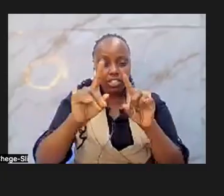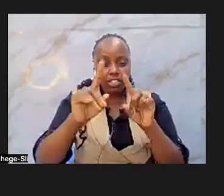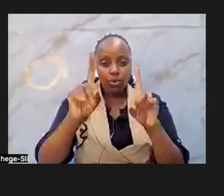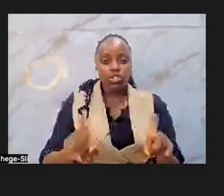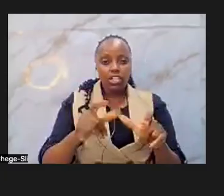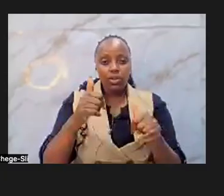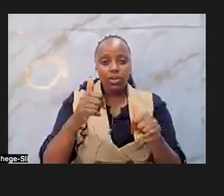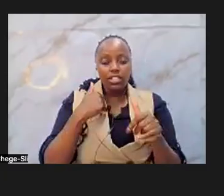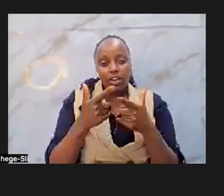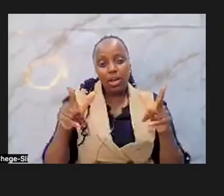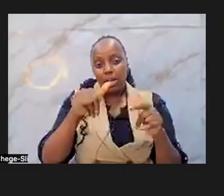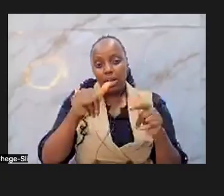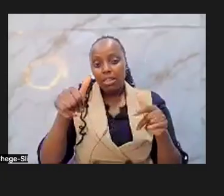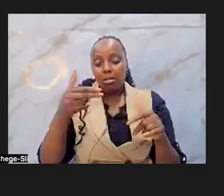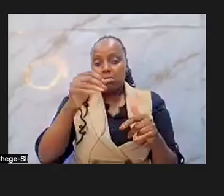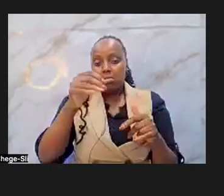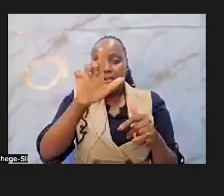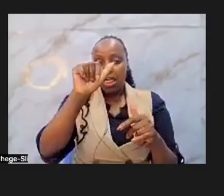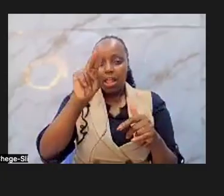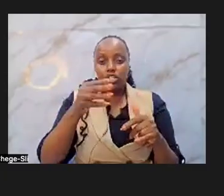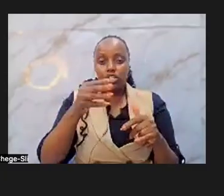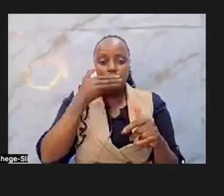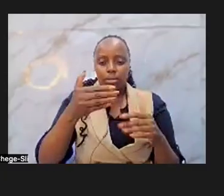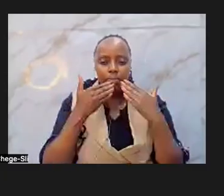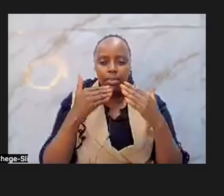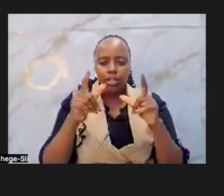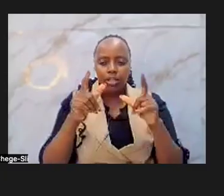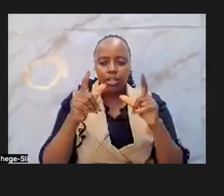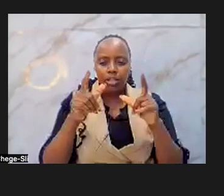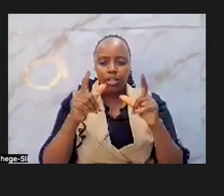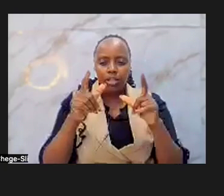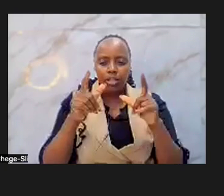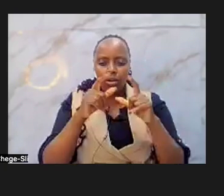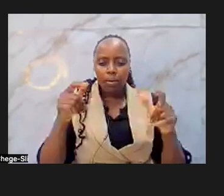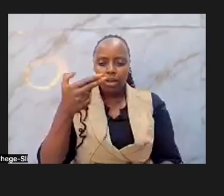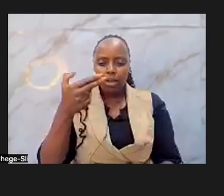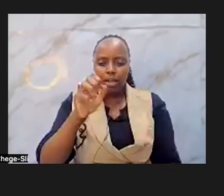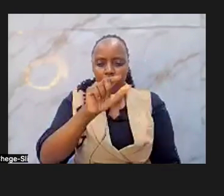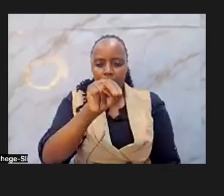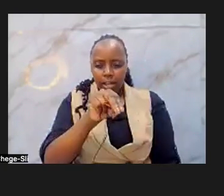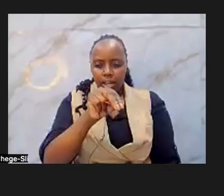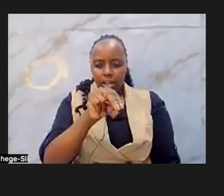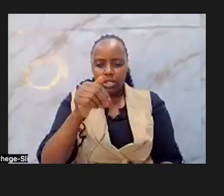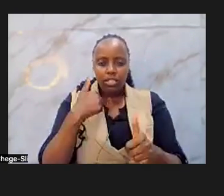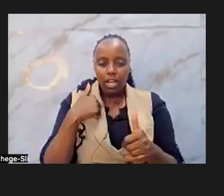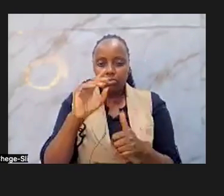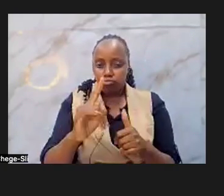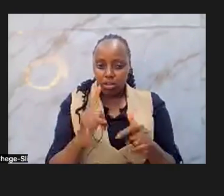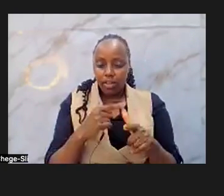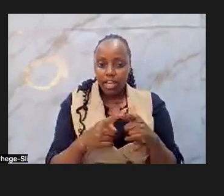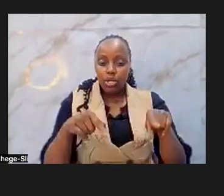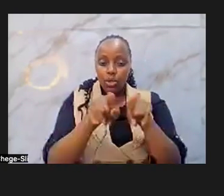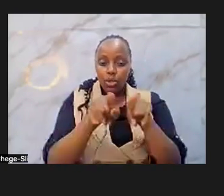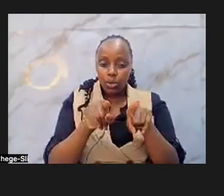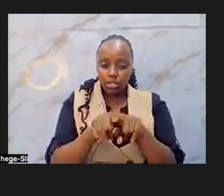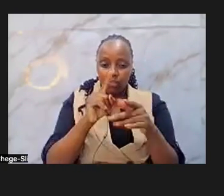Thanks. Thank you so much. Helen, it would be brilliant for you to come in now and kind of set out what, from your perspective, what works,